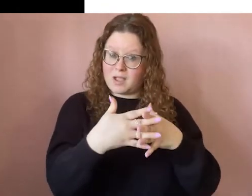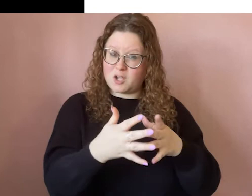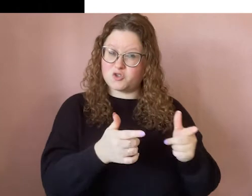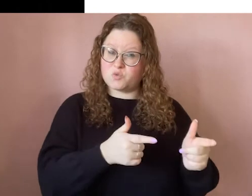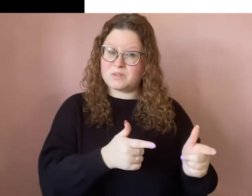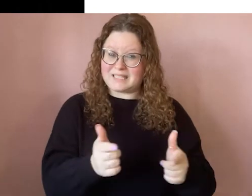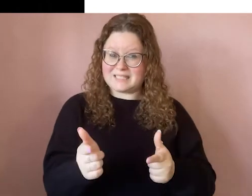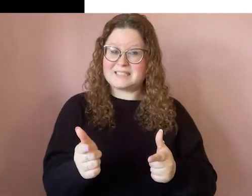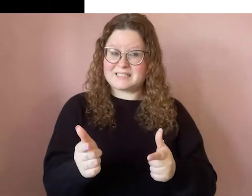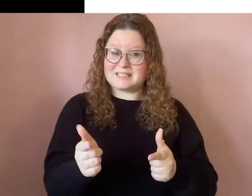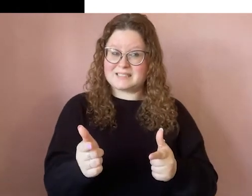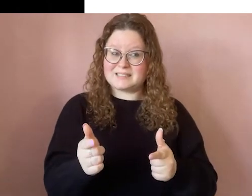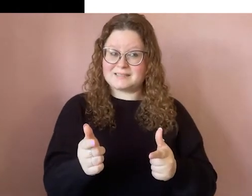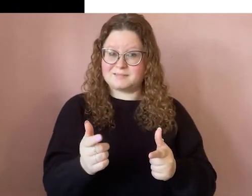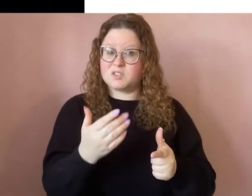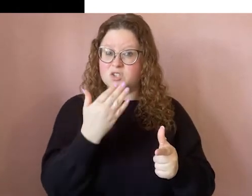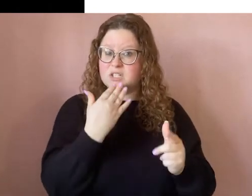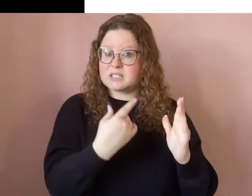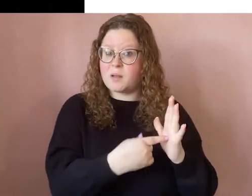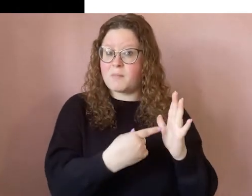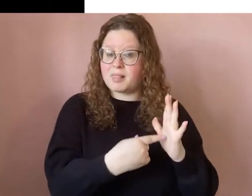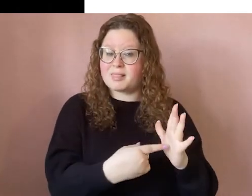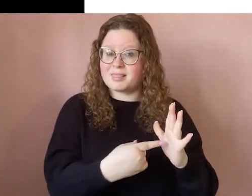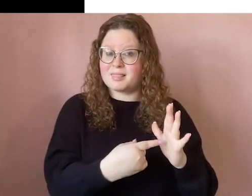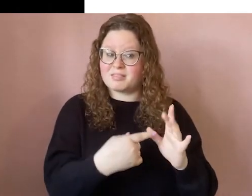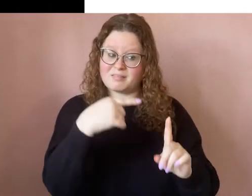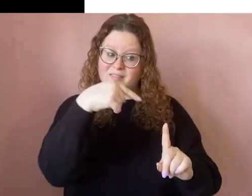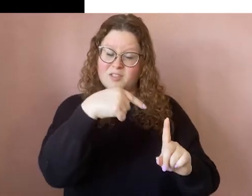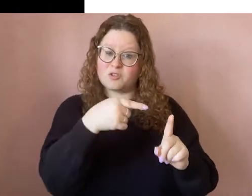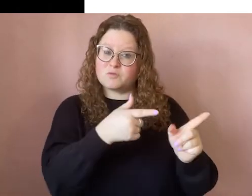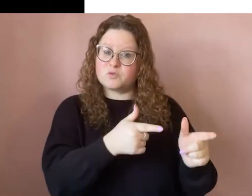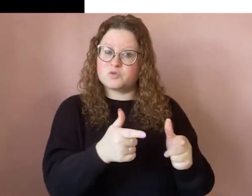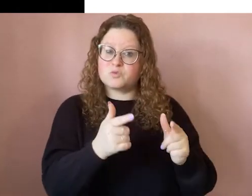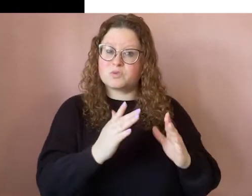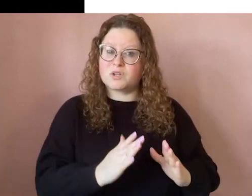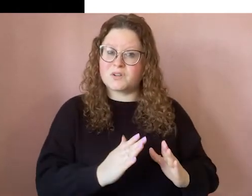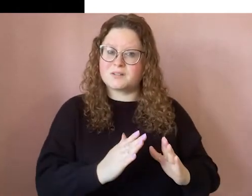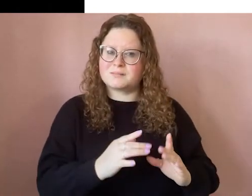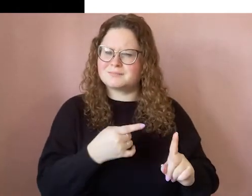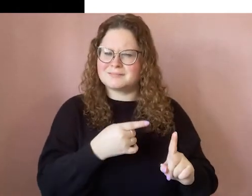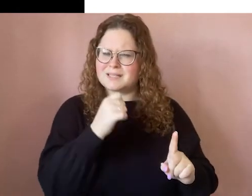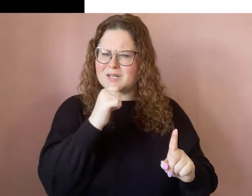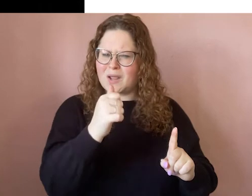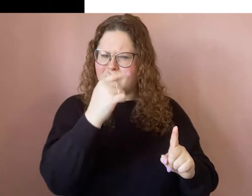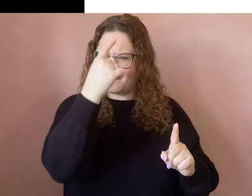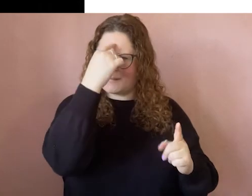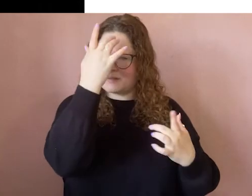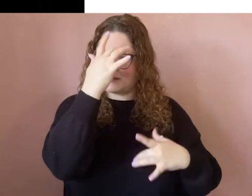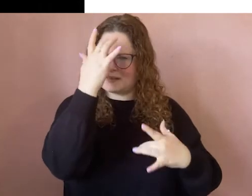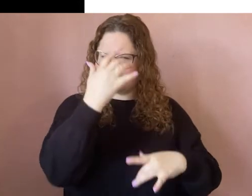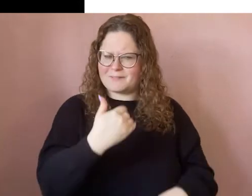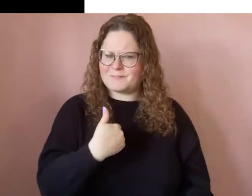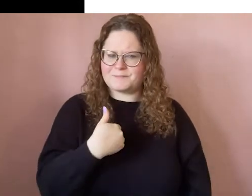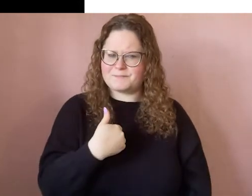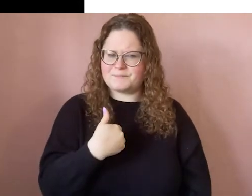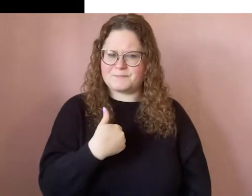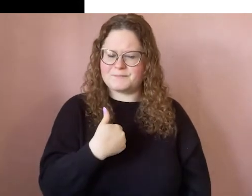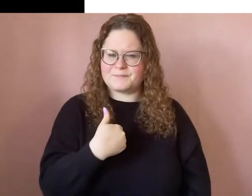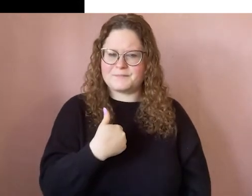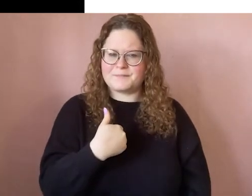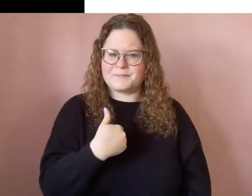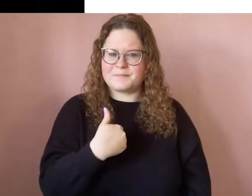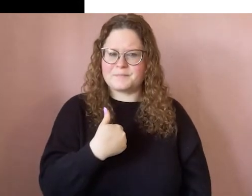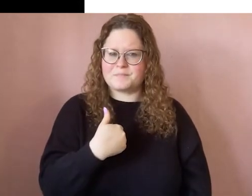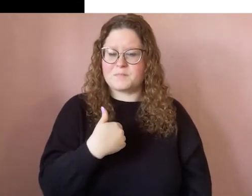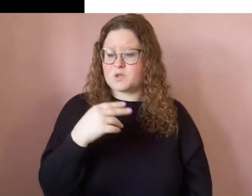stigma began in three pockets. One, the view that mental illness was a source of violence in the